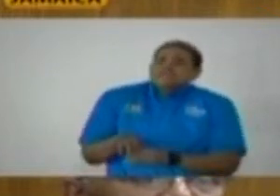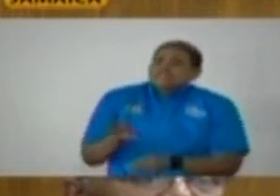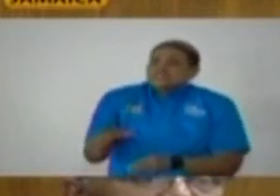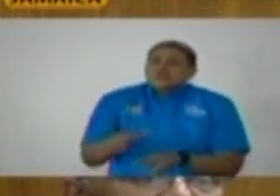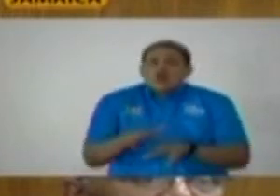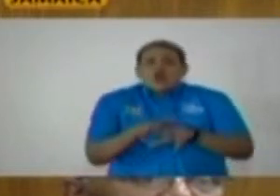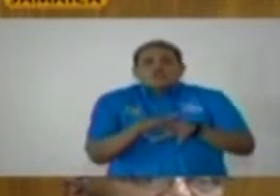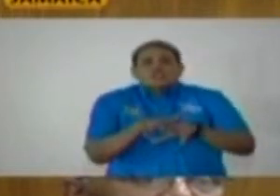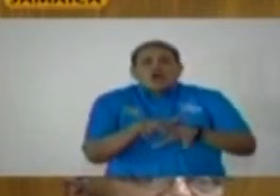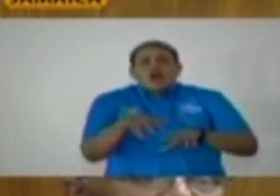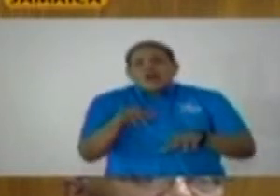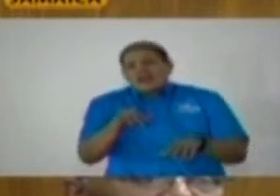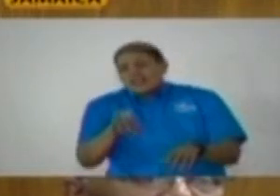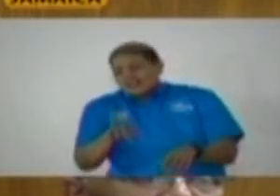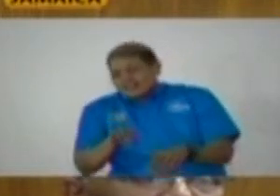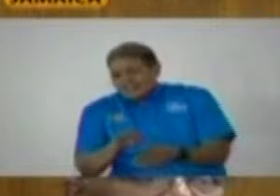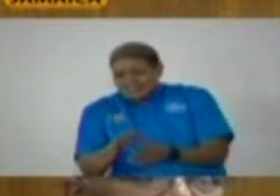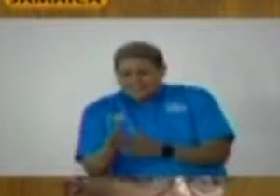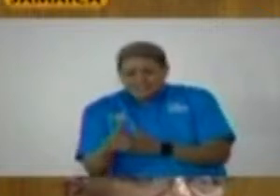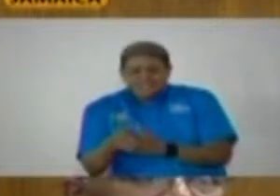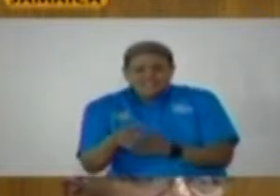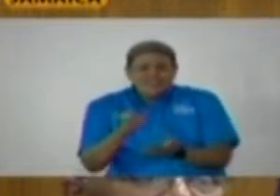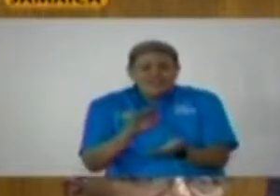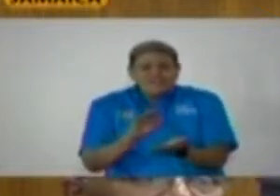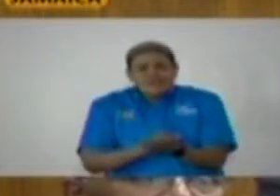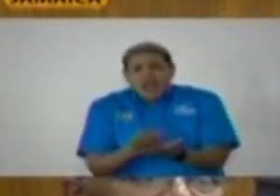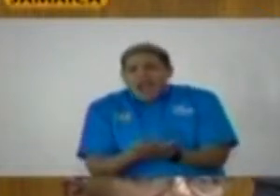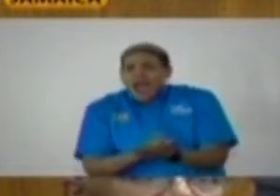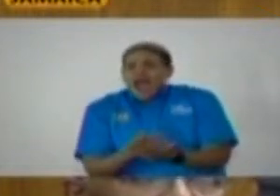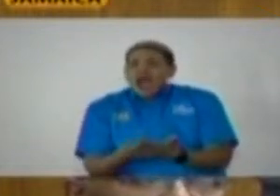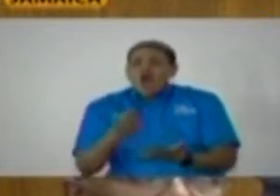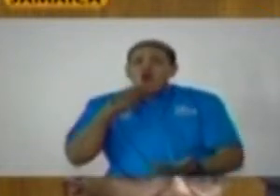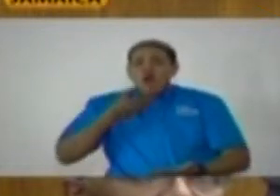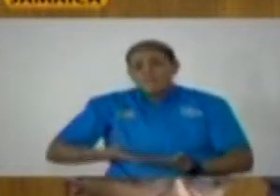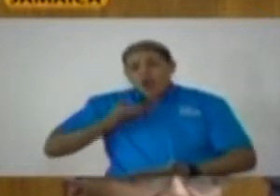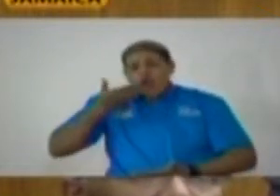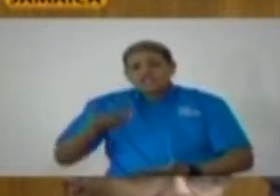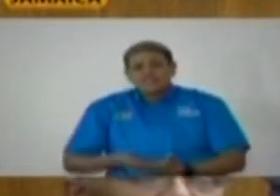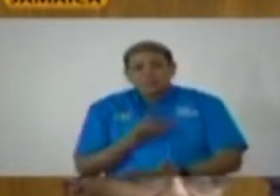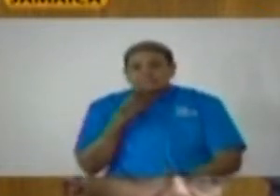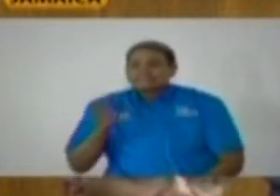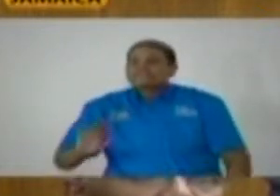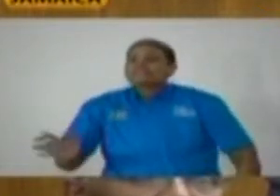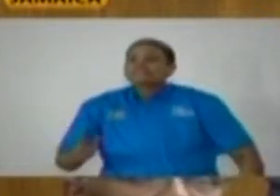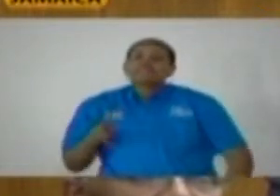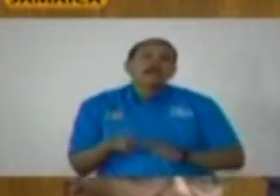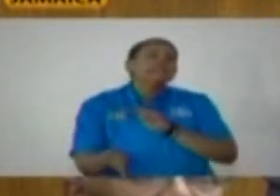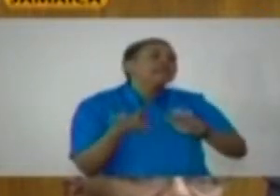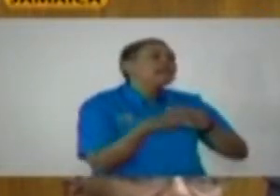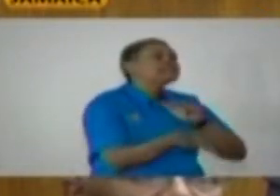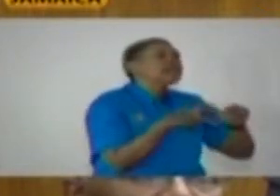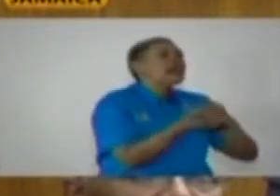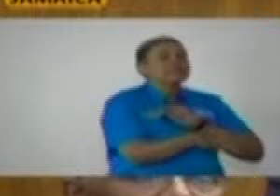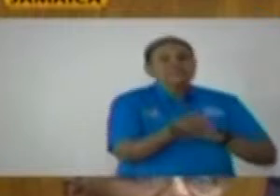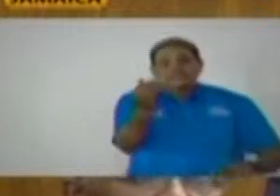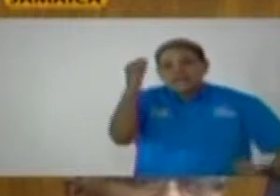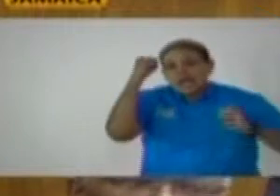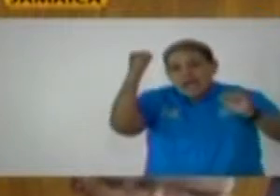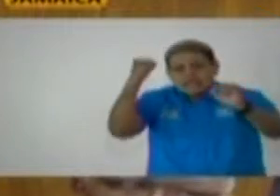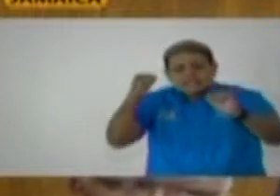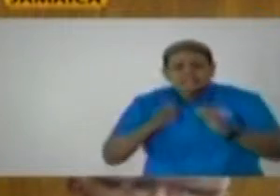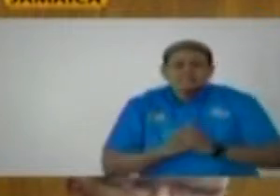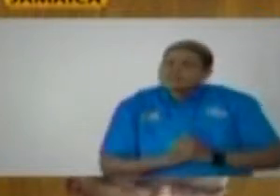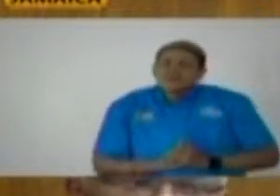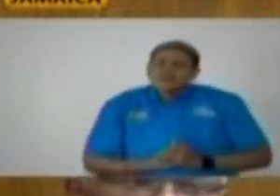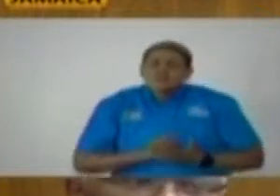saltfish fritters, or the cup of cornmeal porridge, all of those things have gone up. Every single one of them have gone up. So it